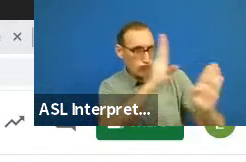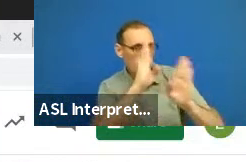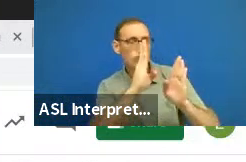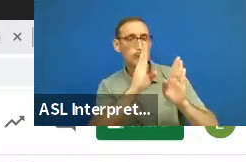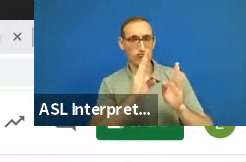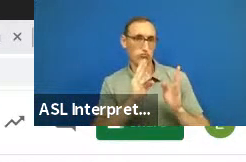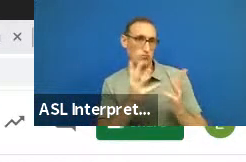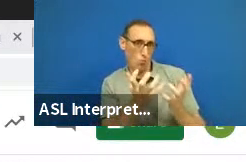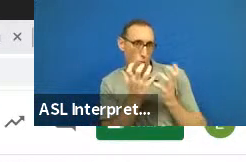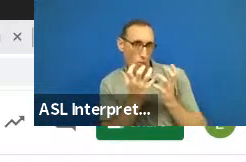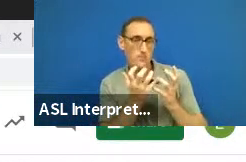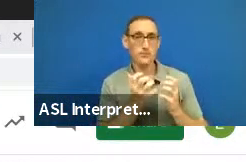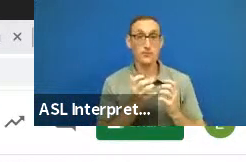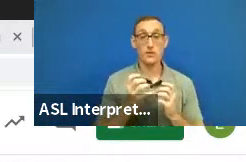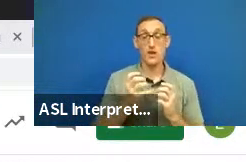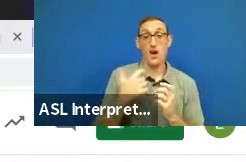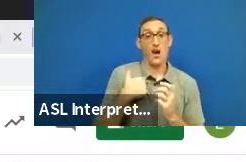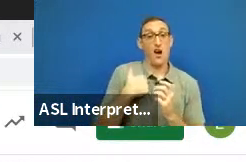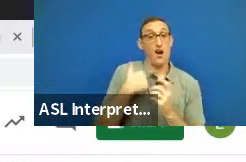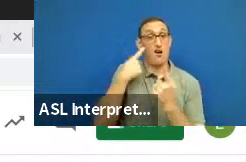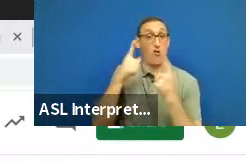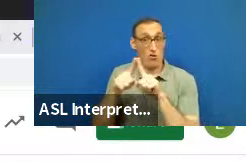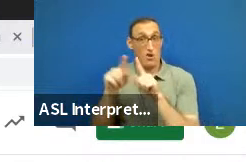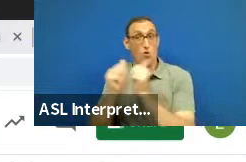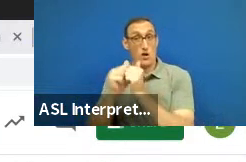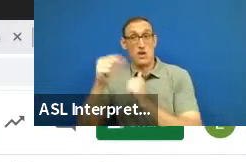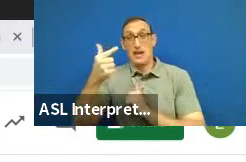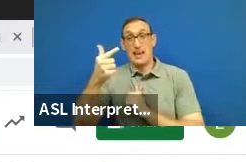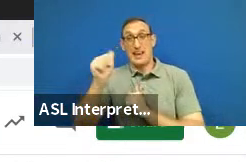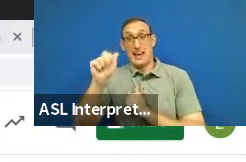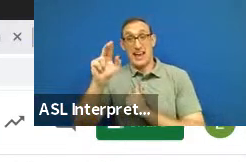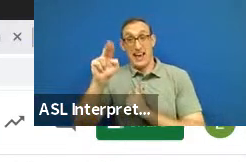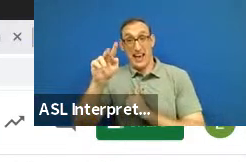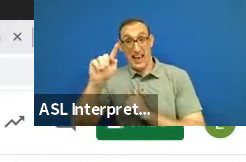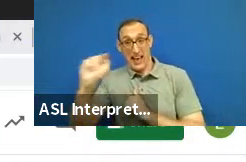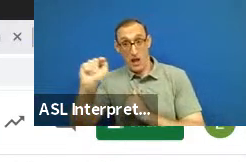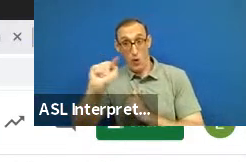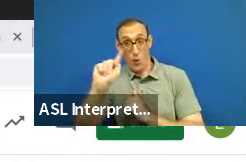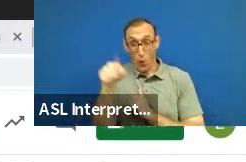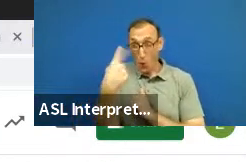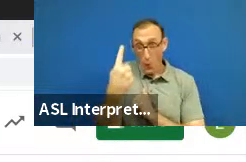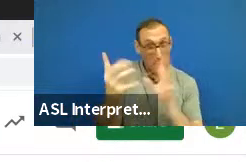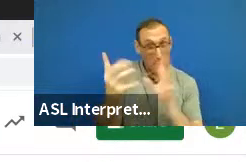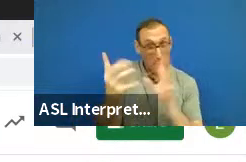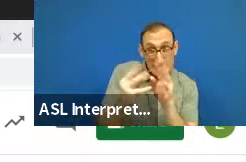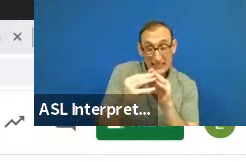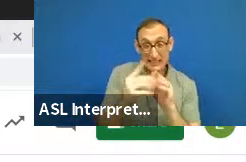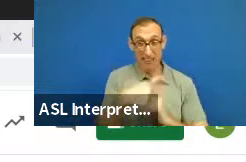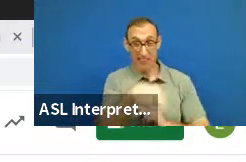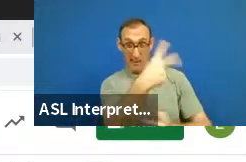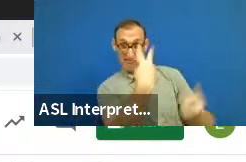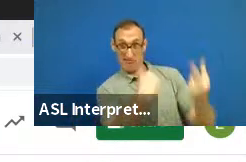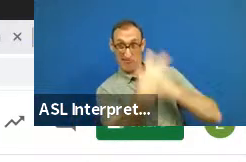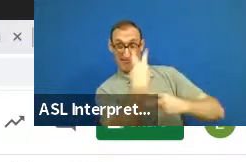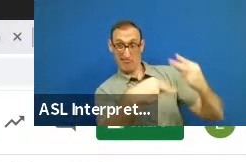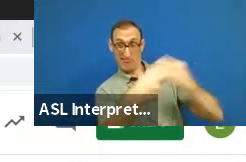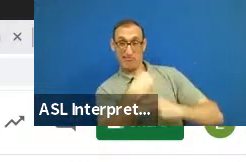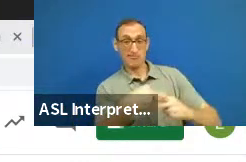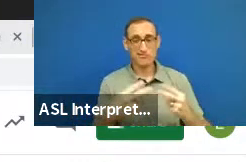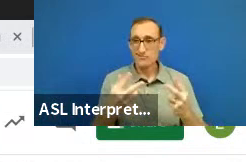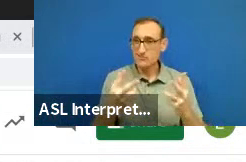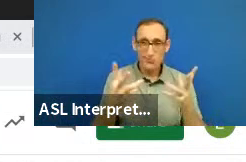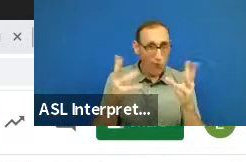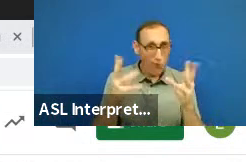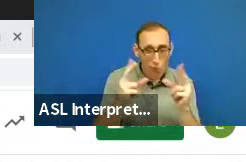Gant on this, because this is bigger than just our meetings. This is an ongoing thing or a mechanism for gathering